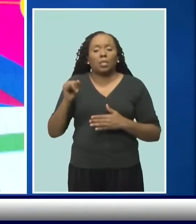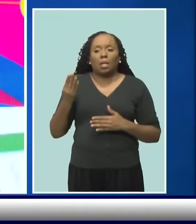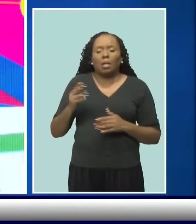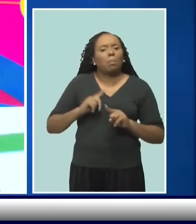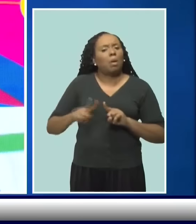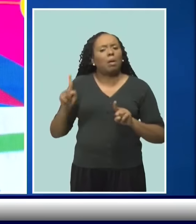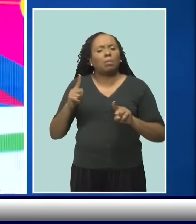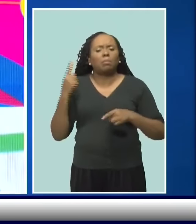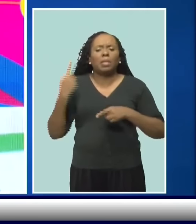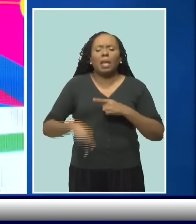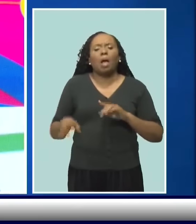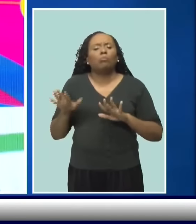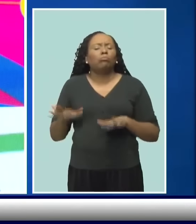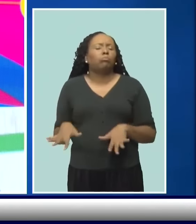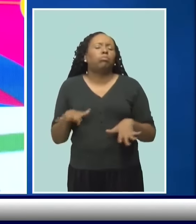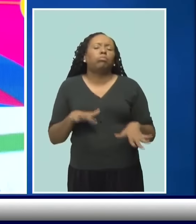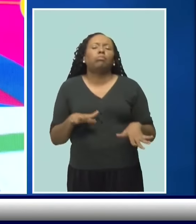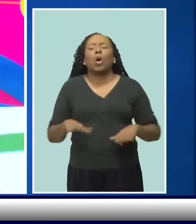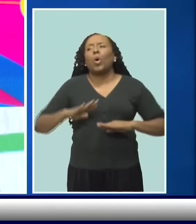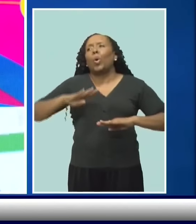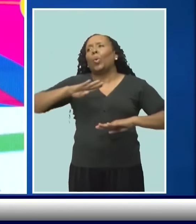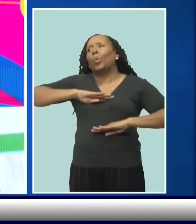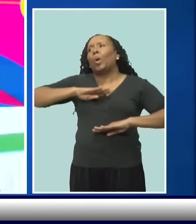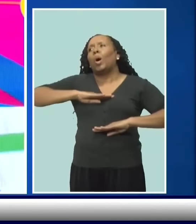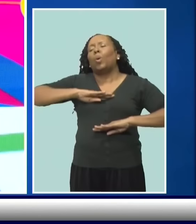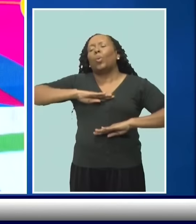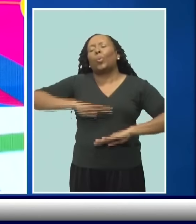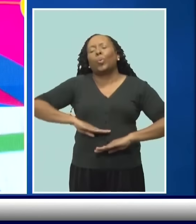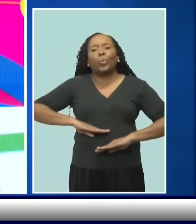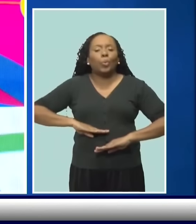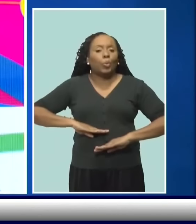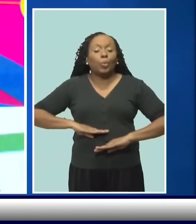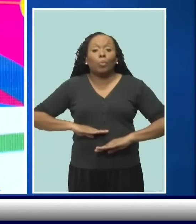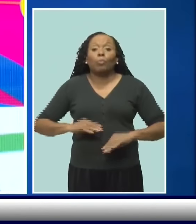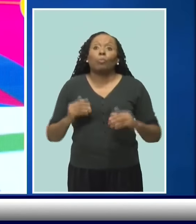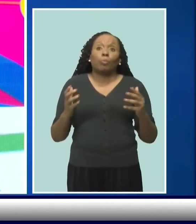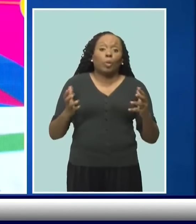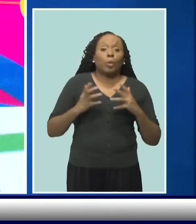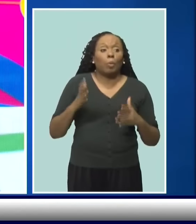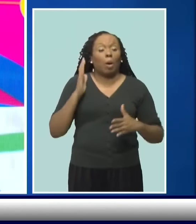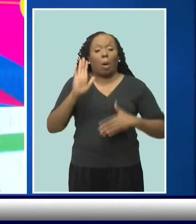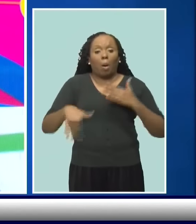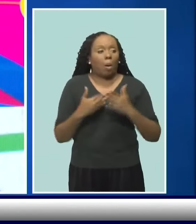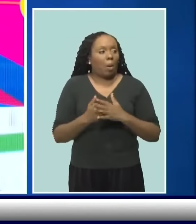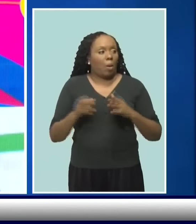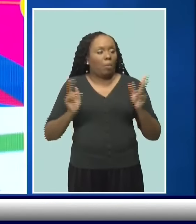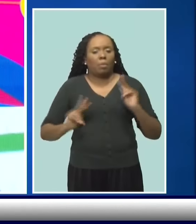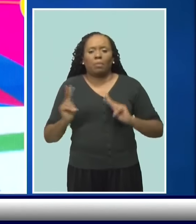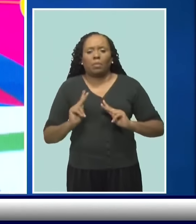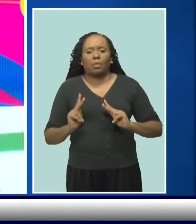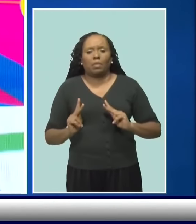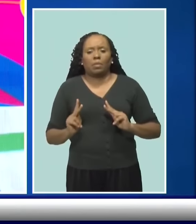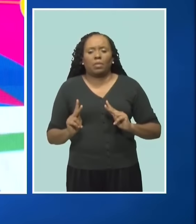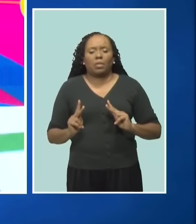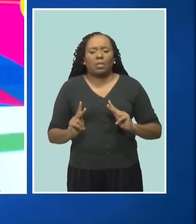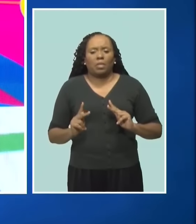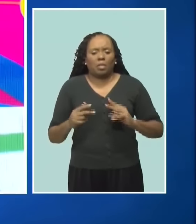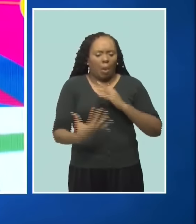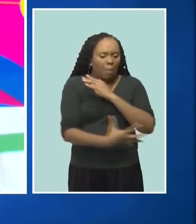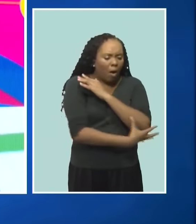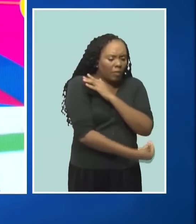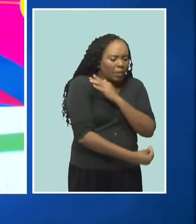rest until we take all who can be taken out of that trap of poverty. And it is not just